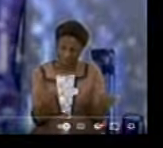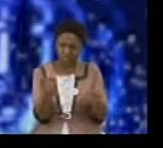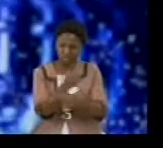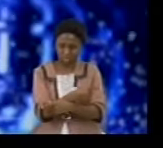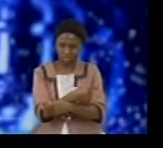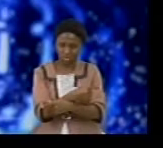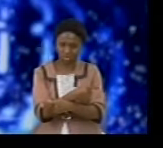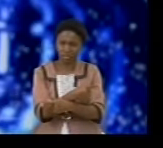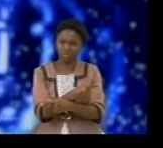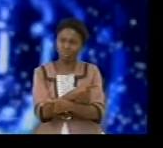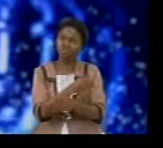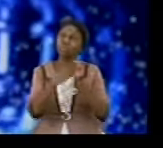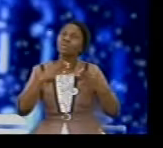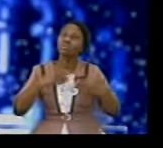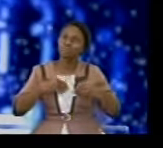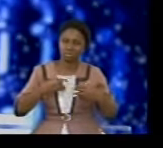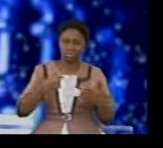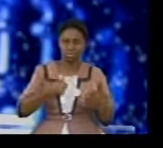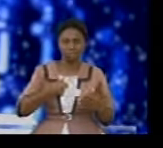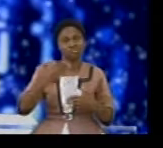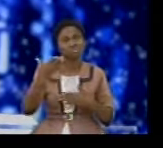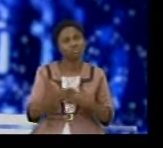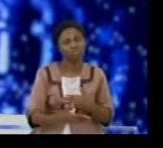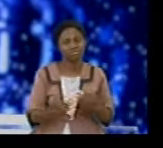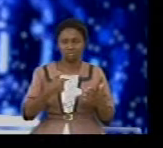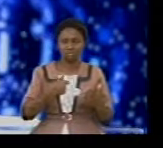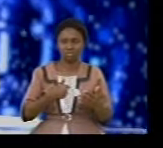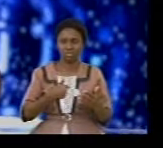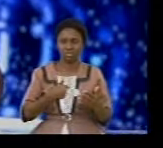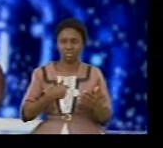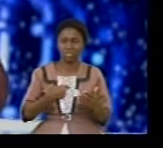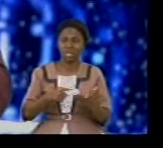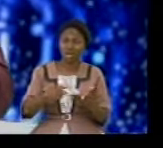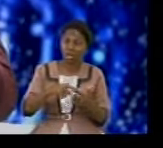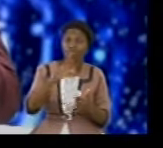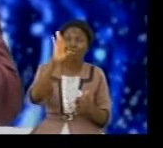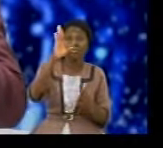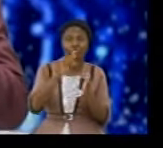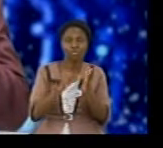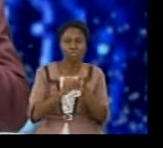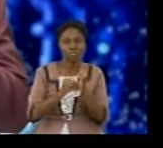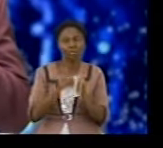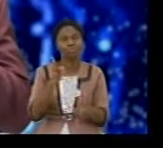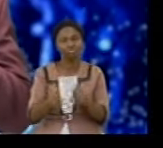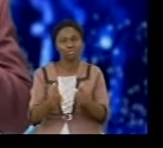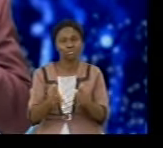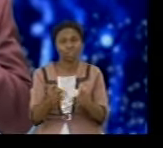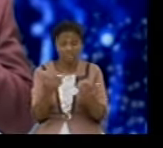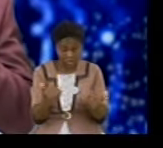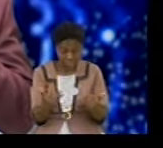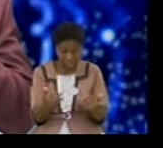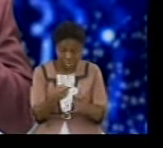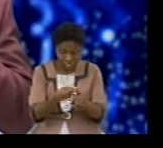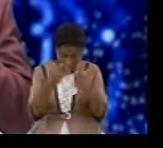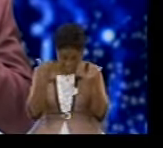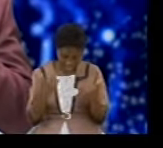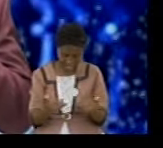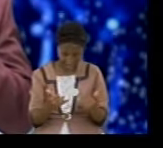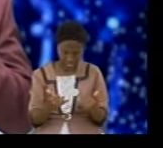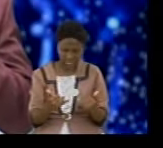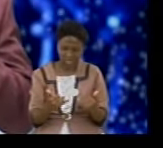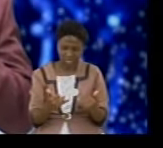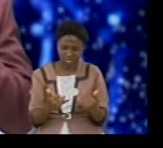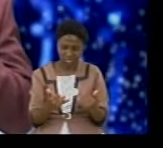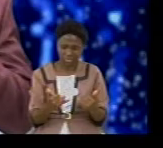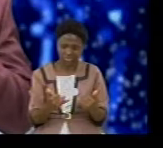Receive me among your own. And from this day, make me